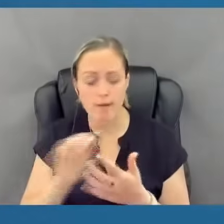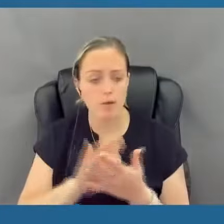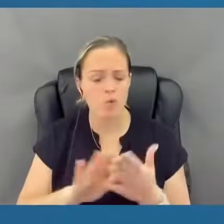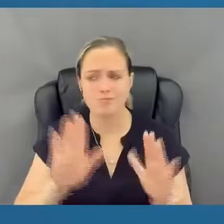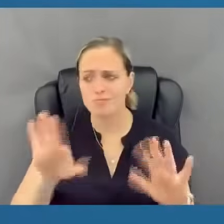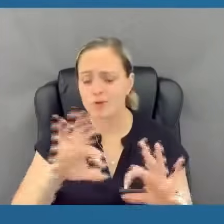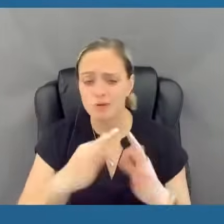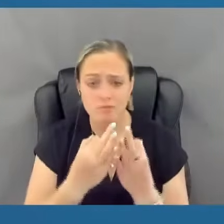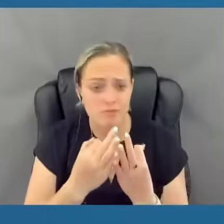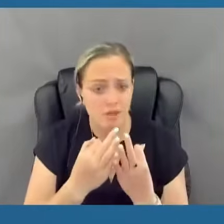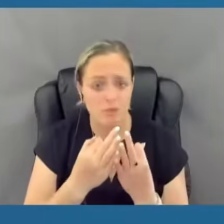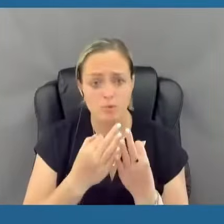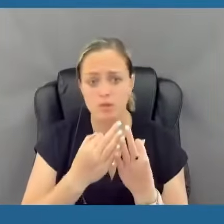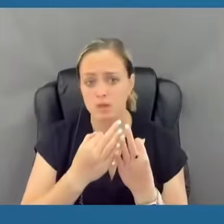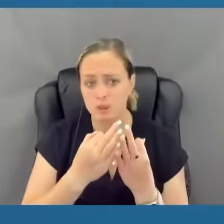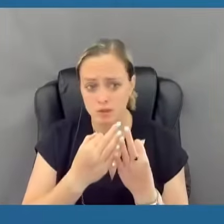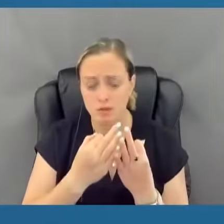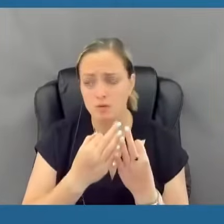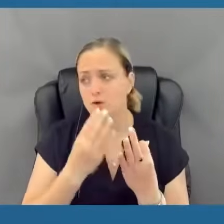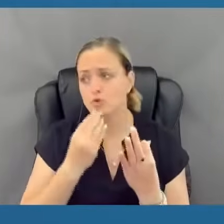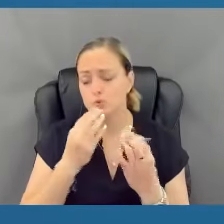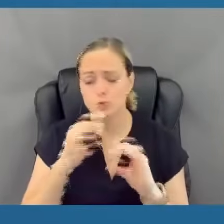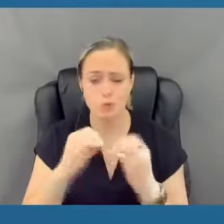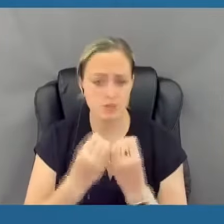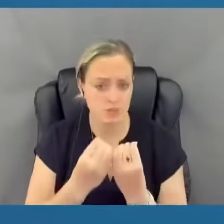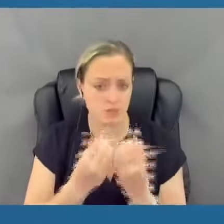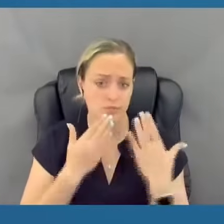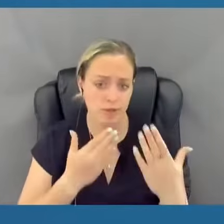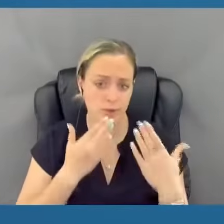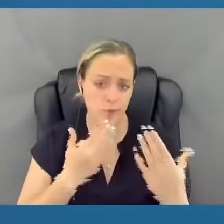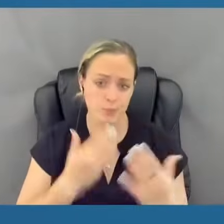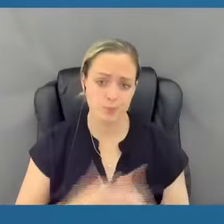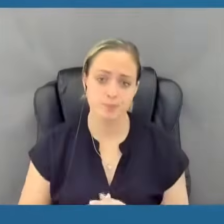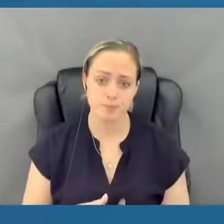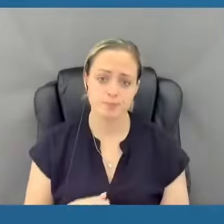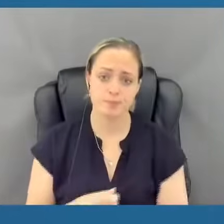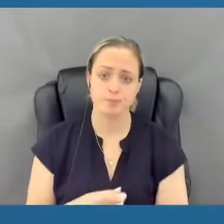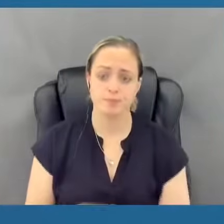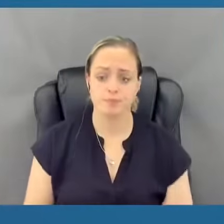family, mishpucha of Jewish organizations. Thank you.